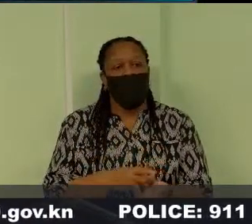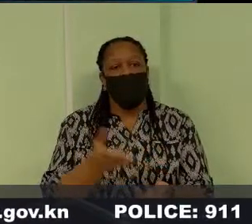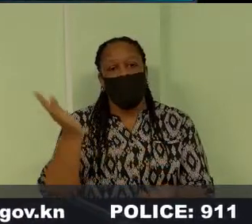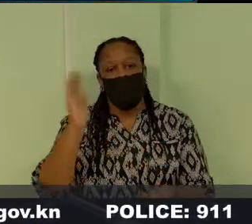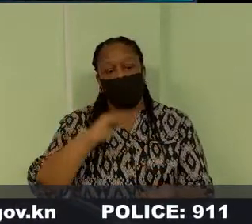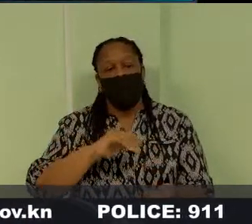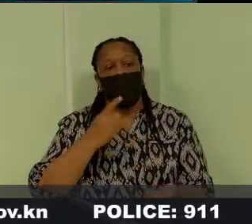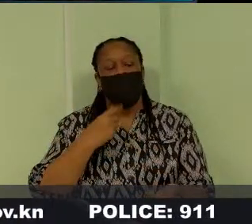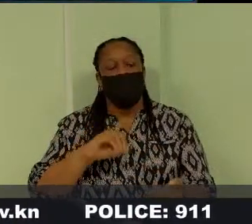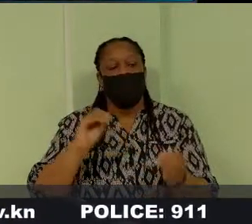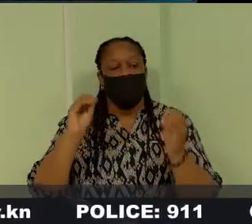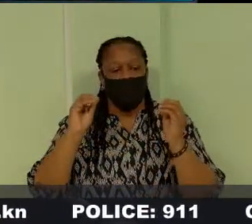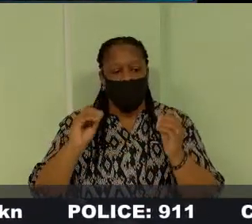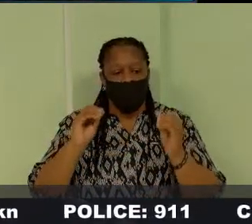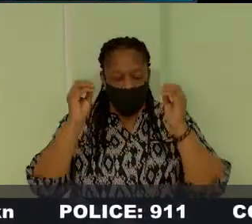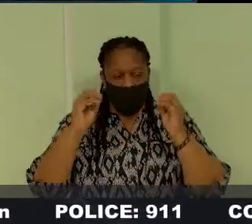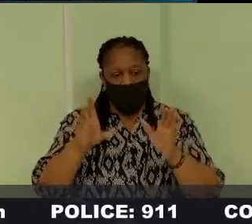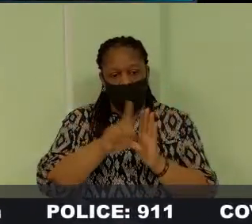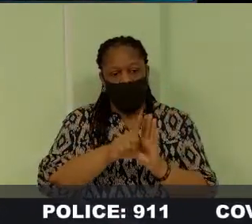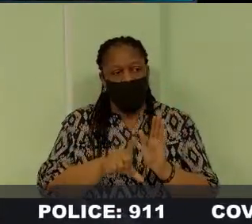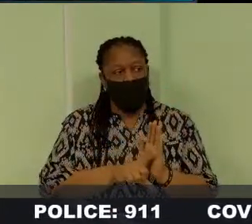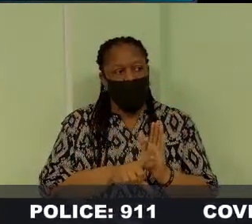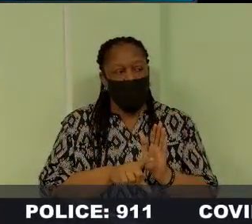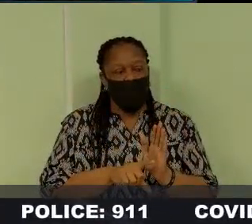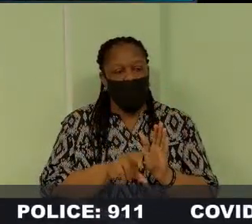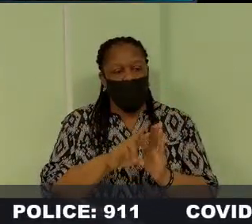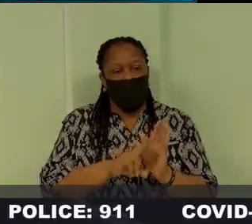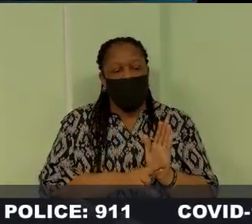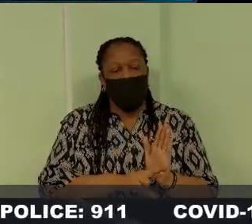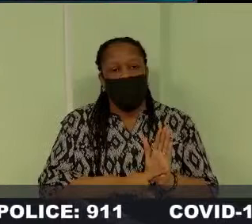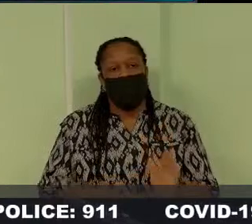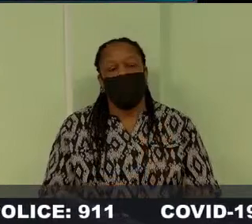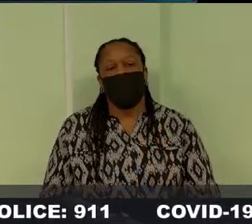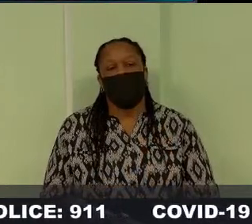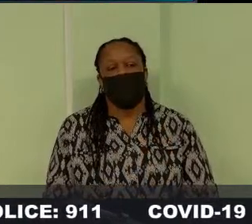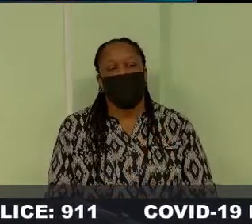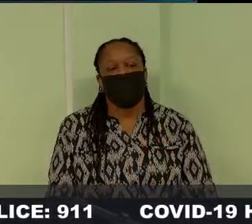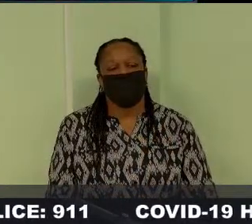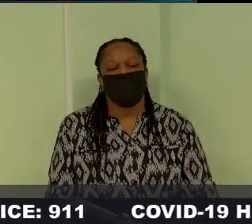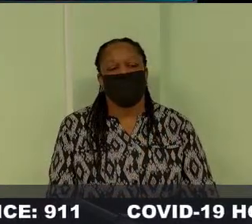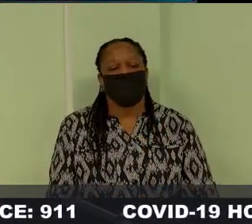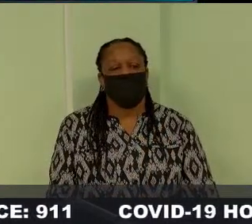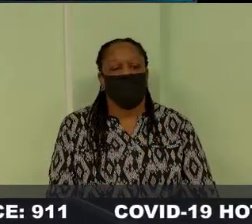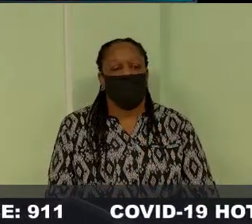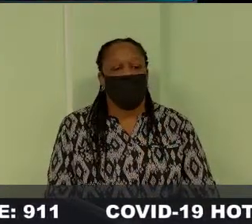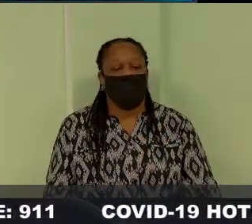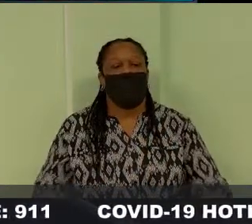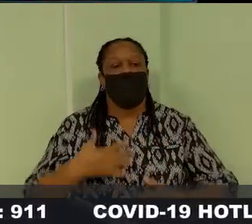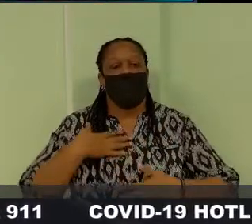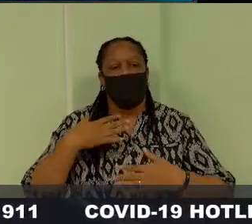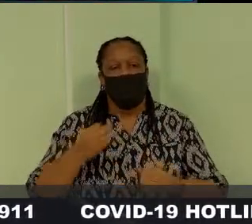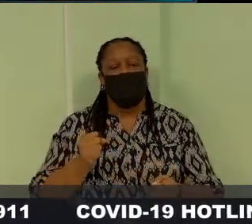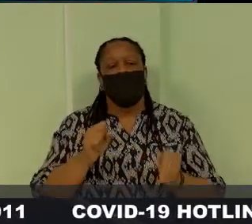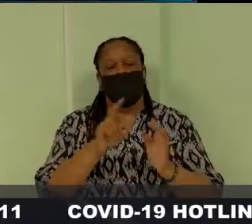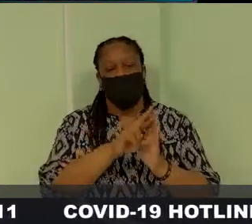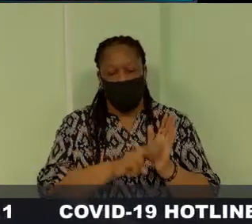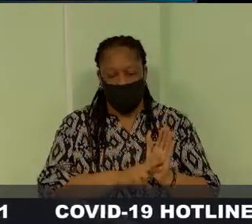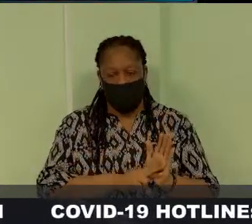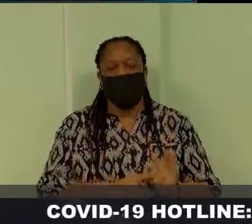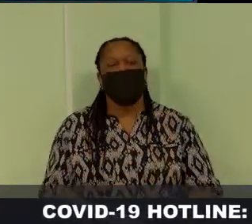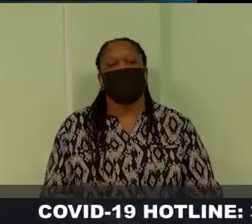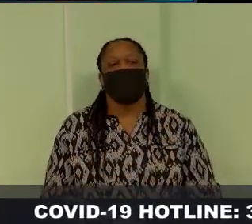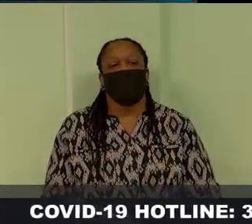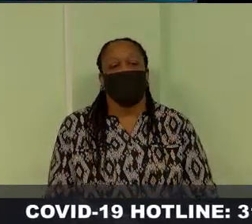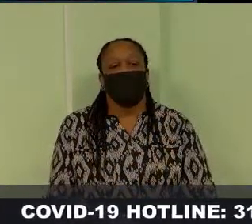to present us with the Health Emergency Operations Center report. Dr. Laws.